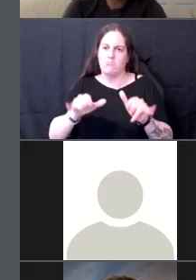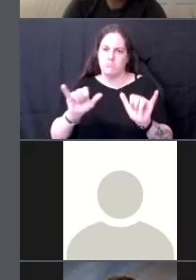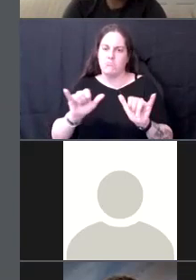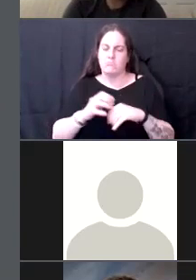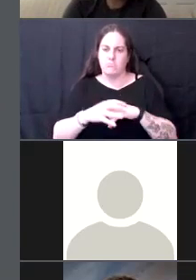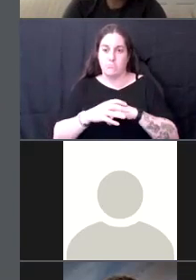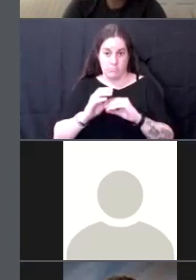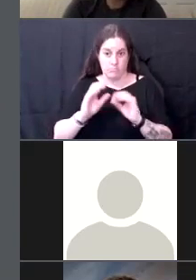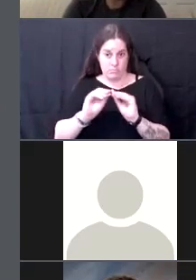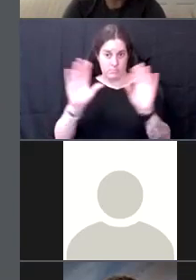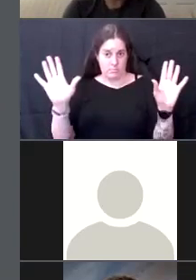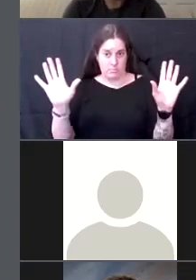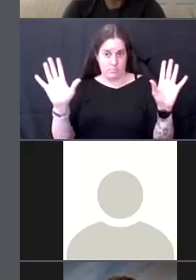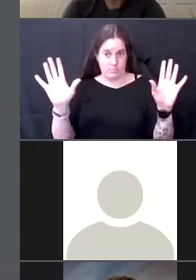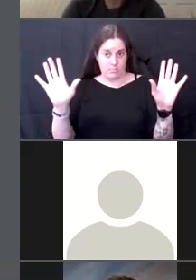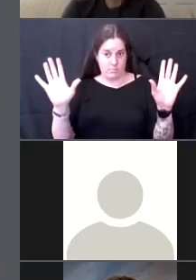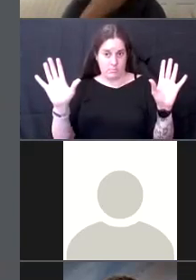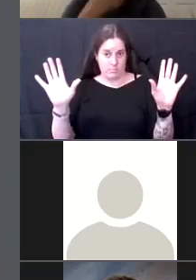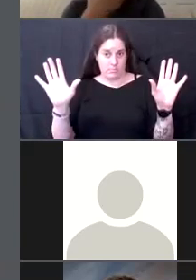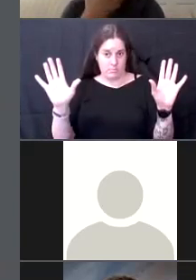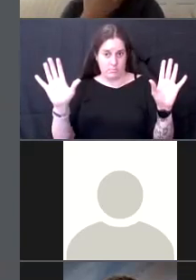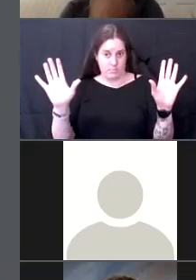Okay? So,